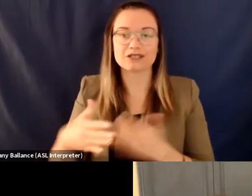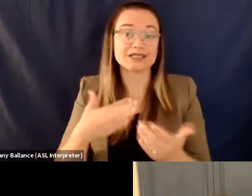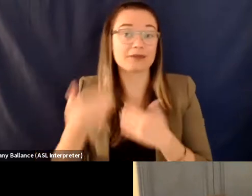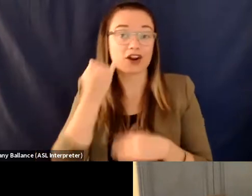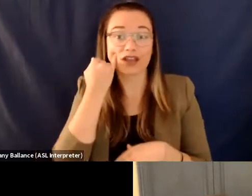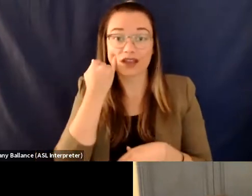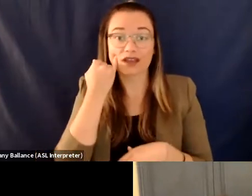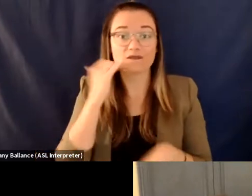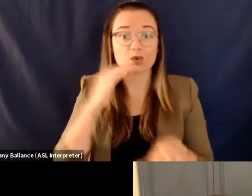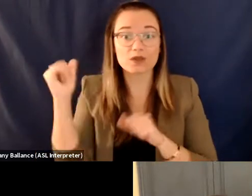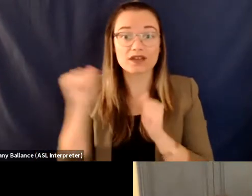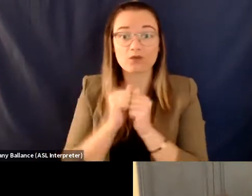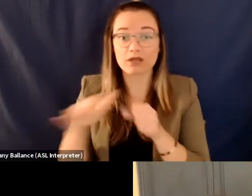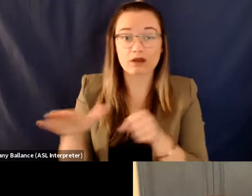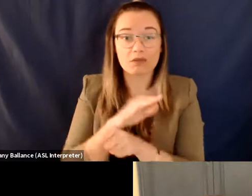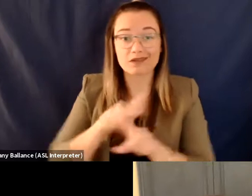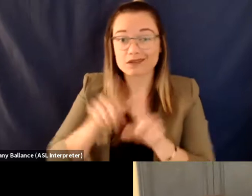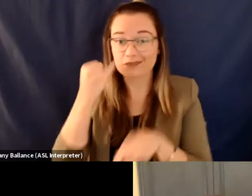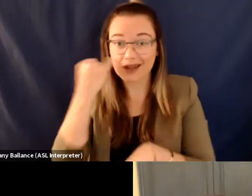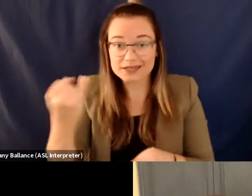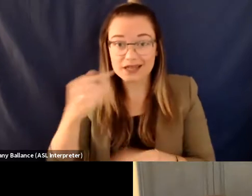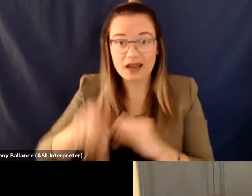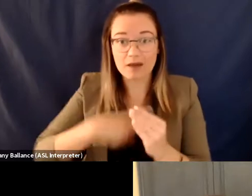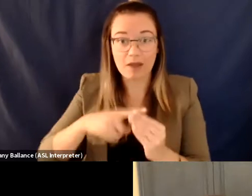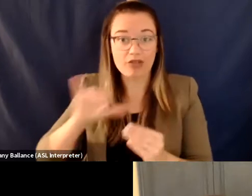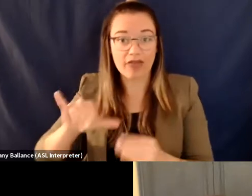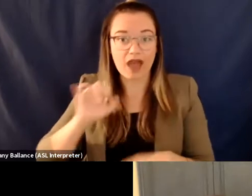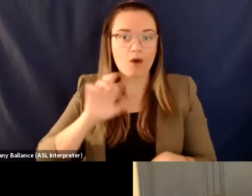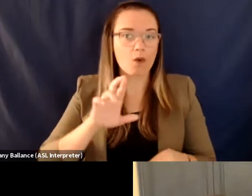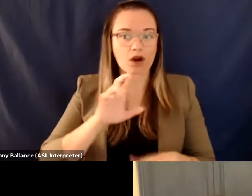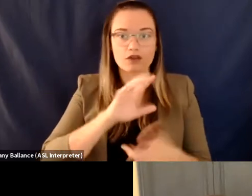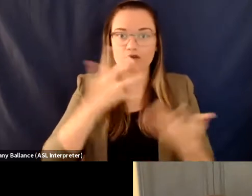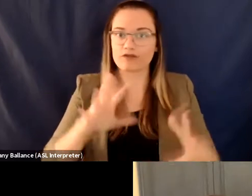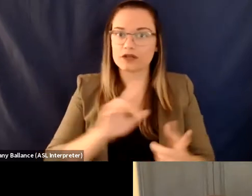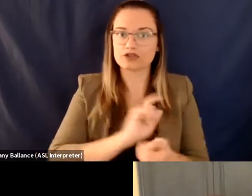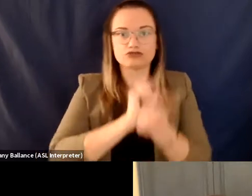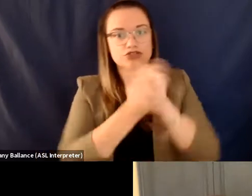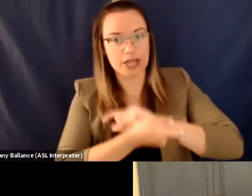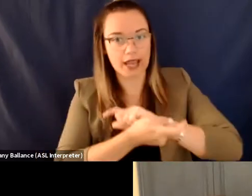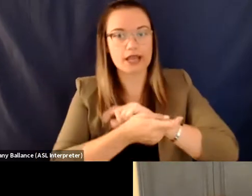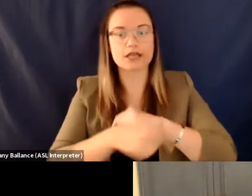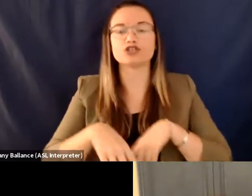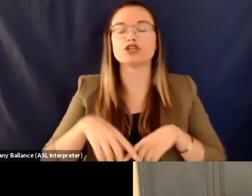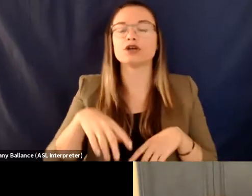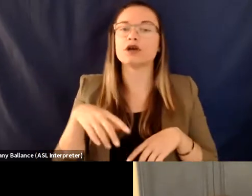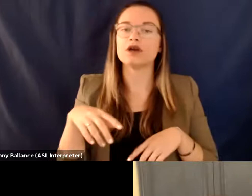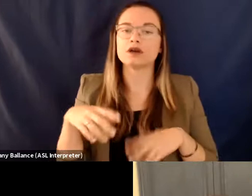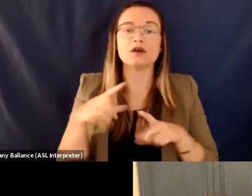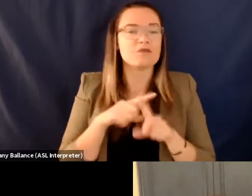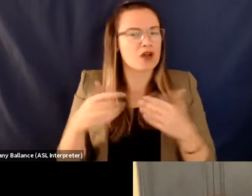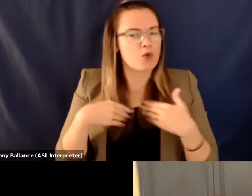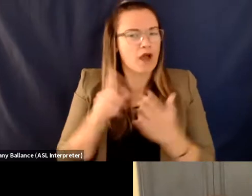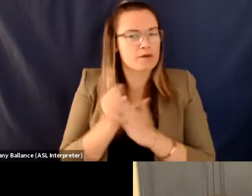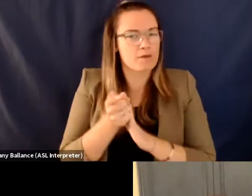away with a completely different idea about that, or you've been changed by that, or but you do have a moment where